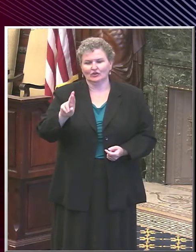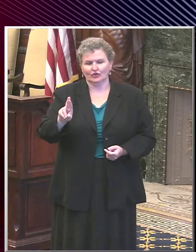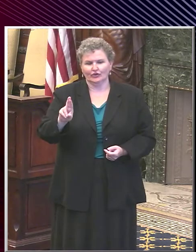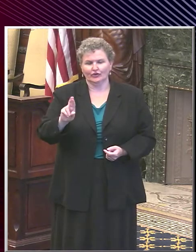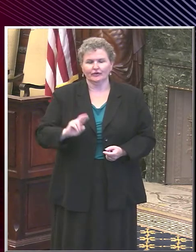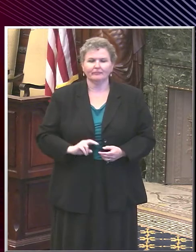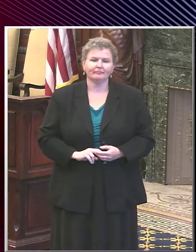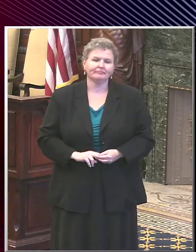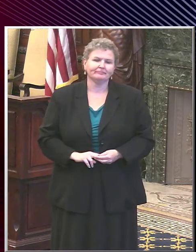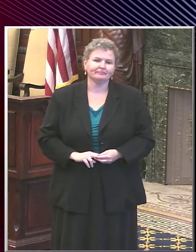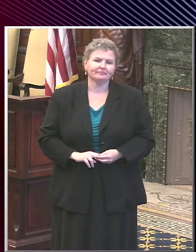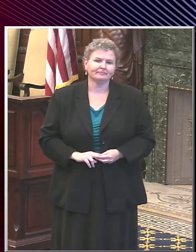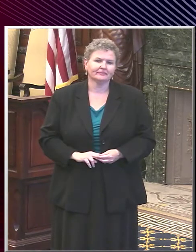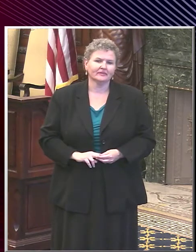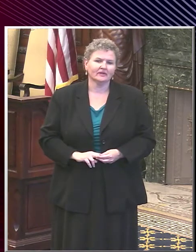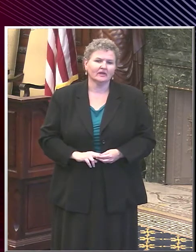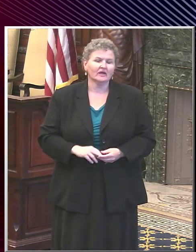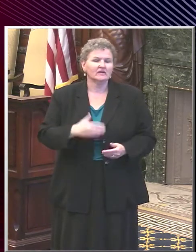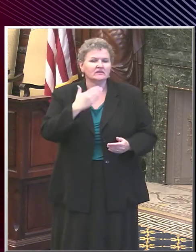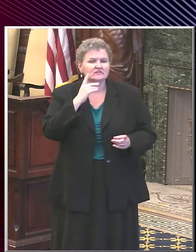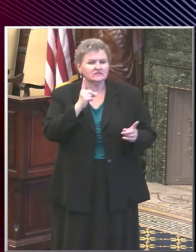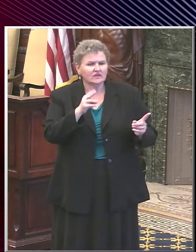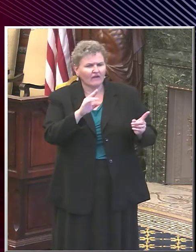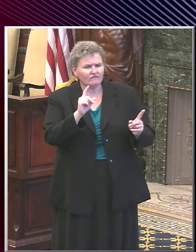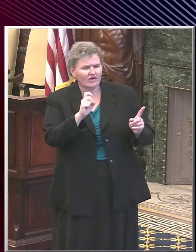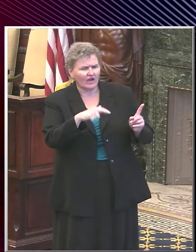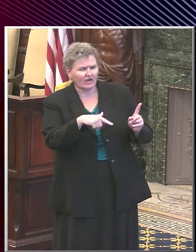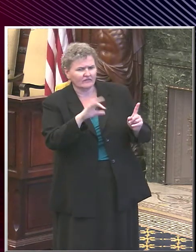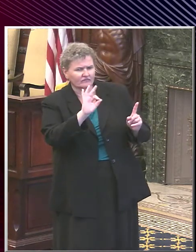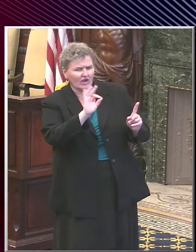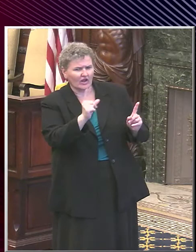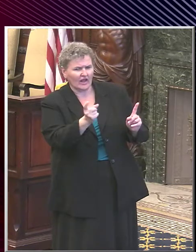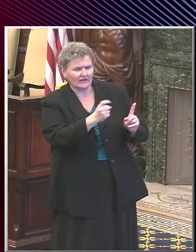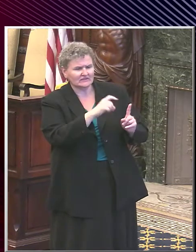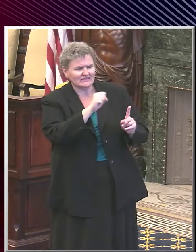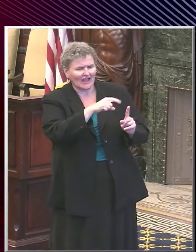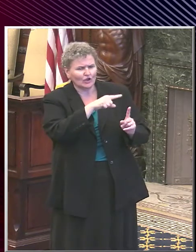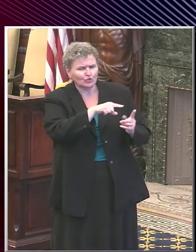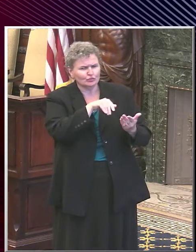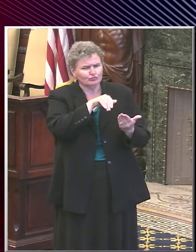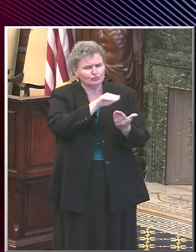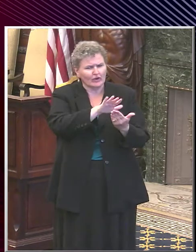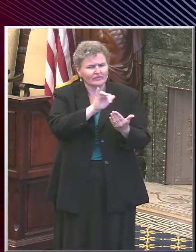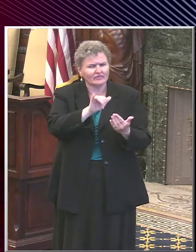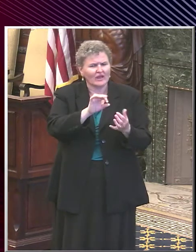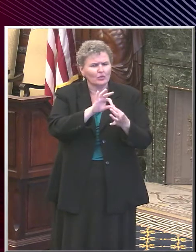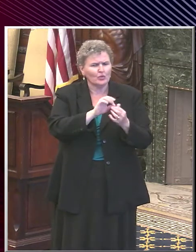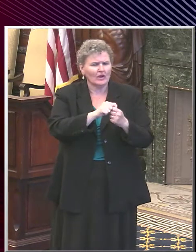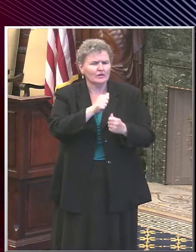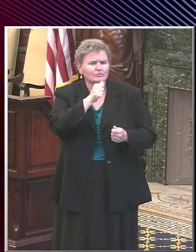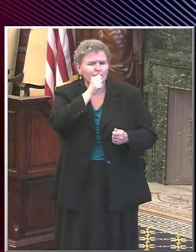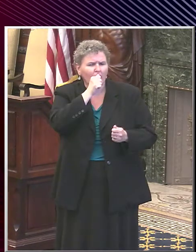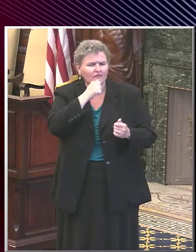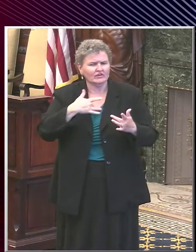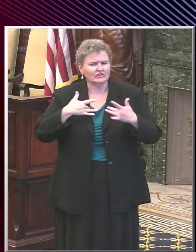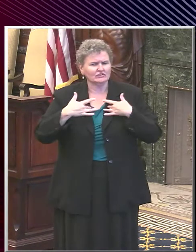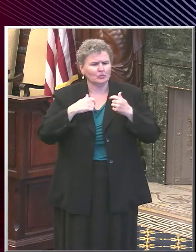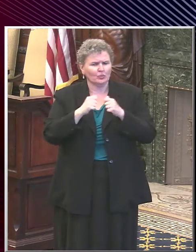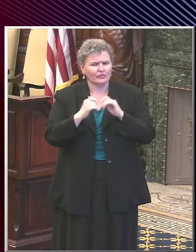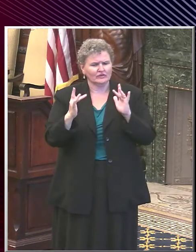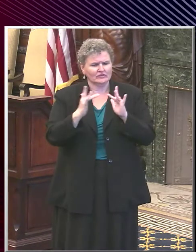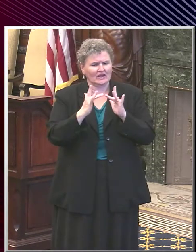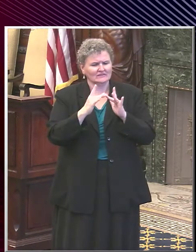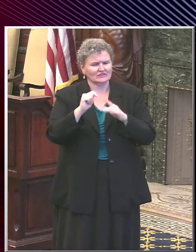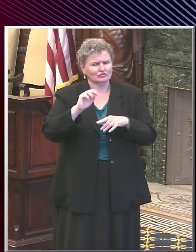Thanks, Mike. Dr. Farley, can you address privacy concerns regarding the contact tracing? I